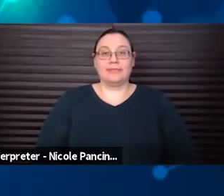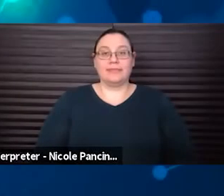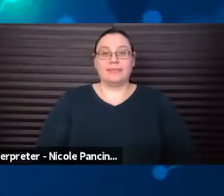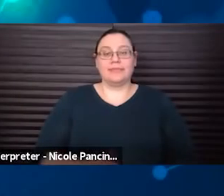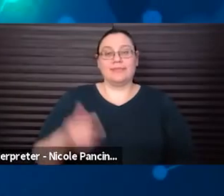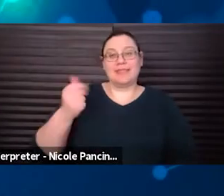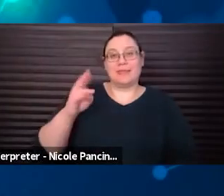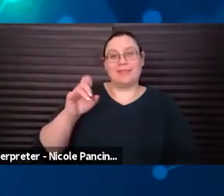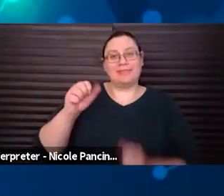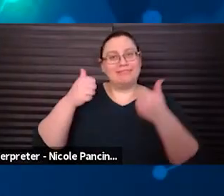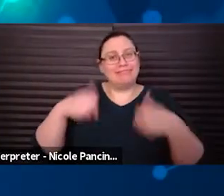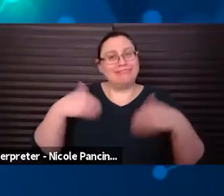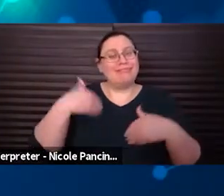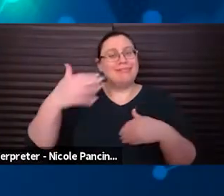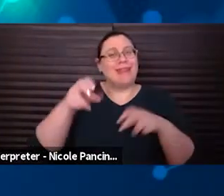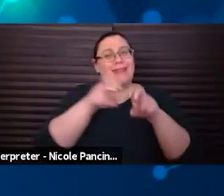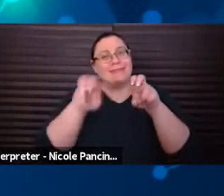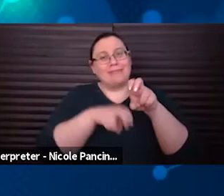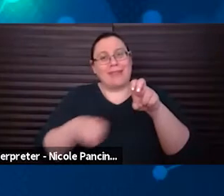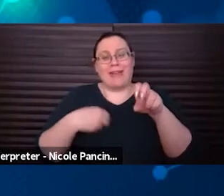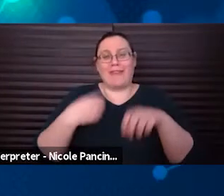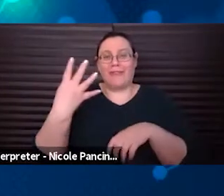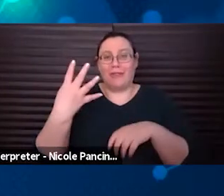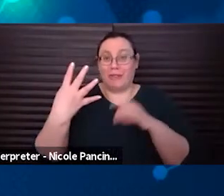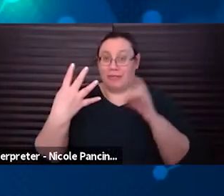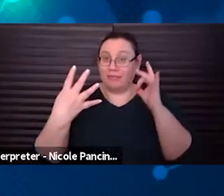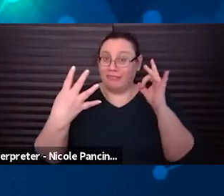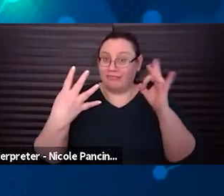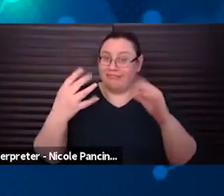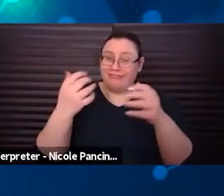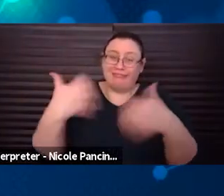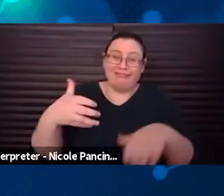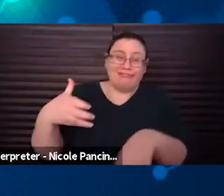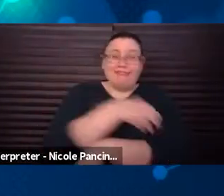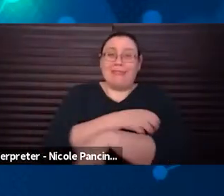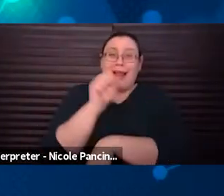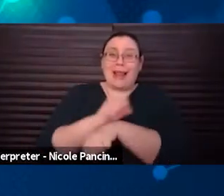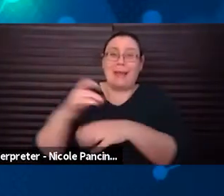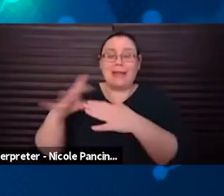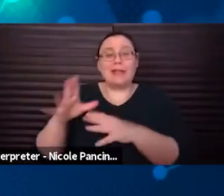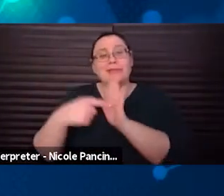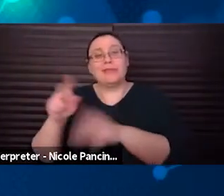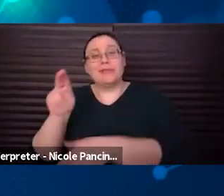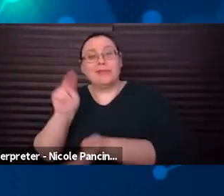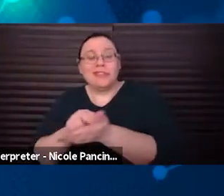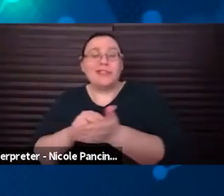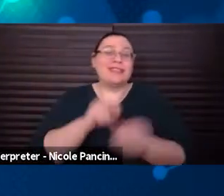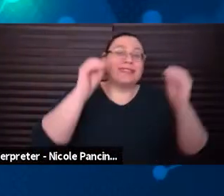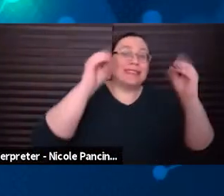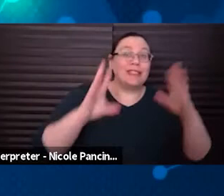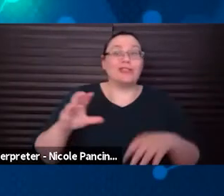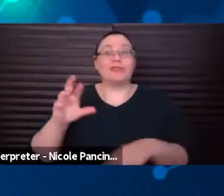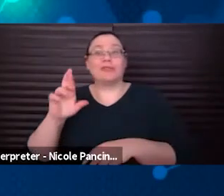Well, our next panel brings together four, and I mean four, powerhouse labor leaders who represent nurses, teachers, retail workers, and